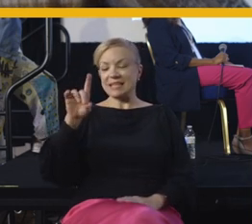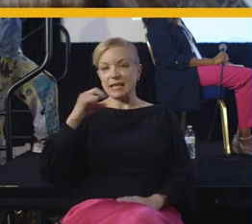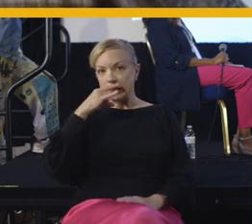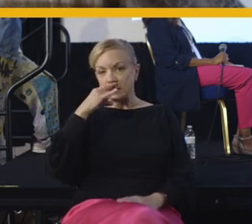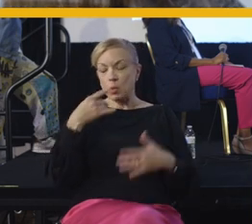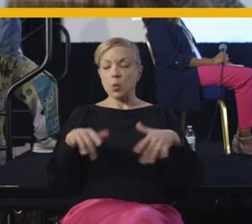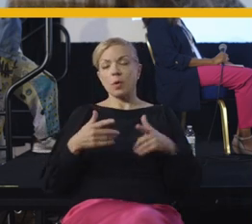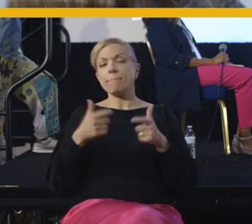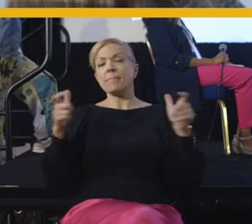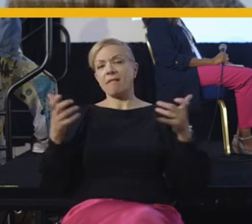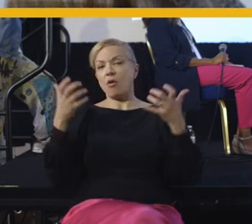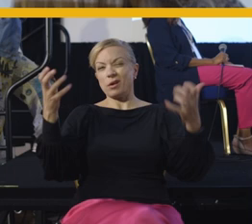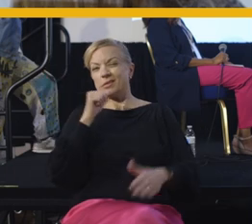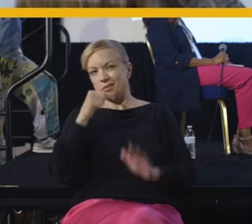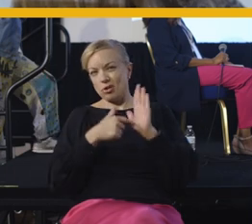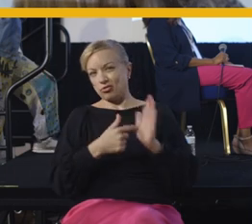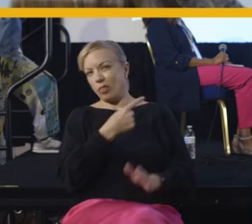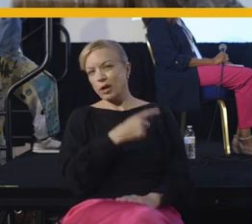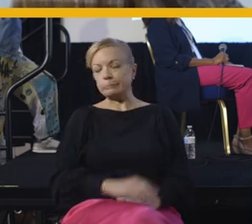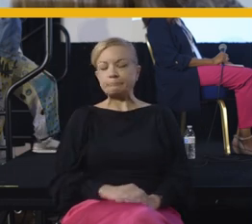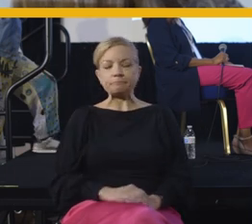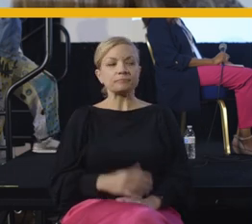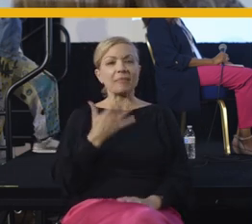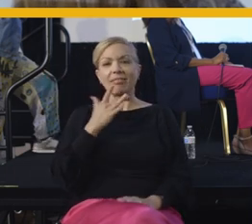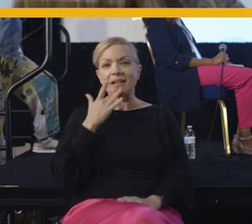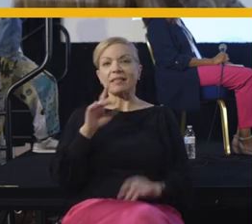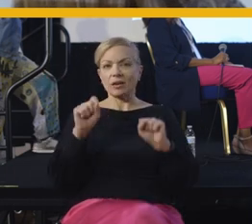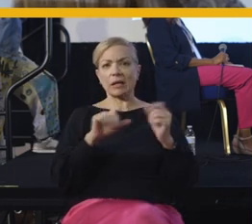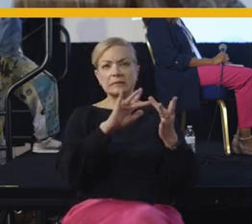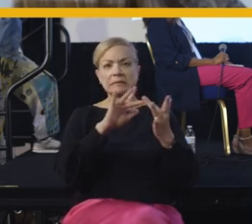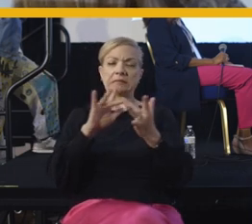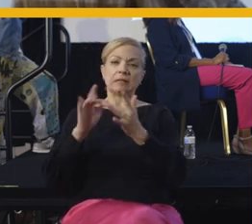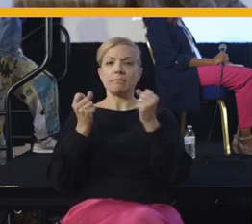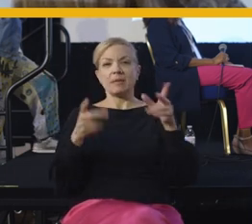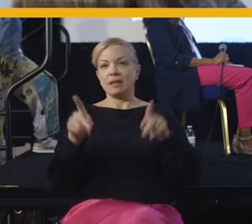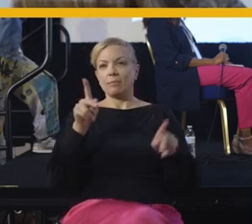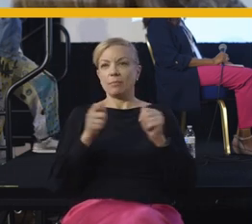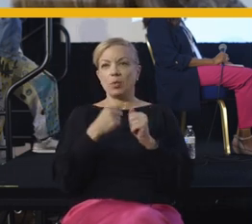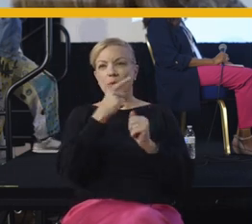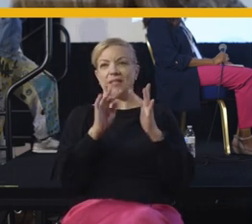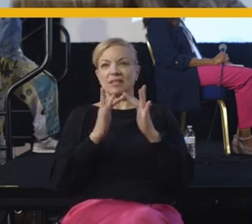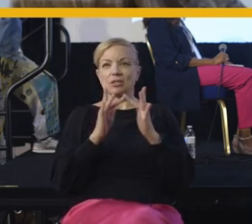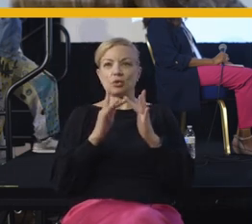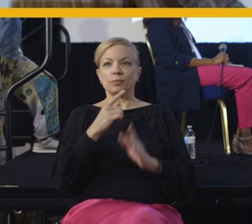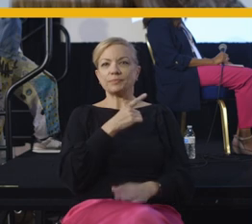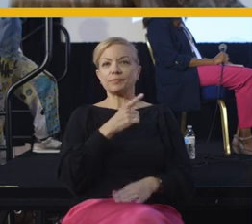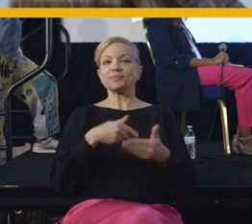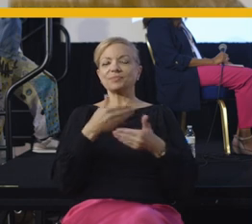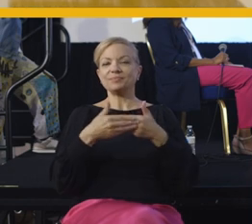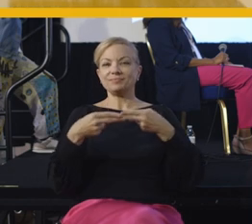and that's not represented here, but, we're fortunate we're able to reach a lot of folks with all these different digital platforms. Next